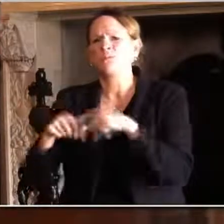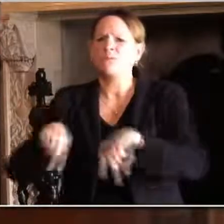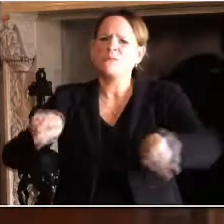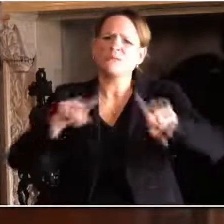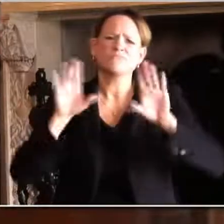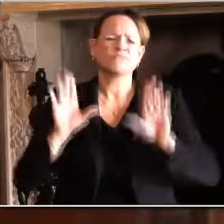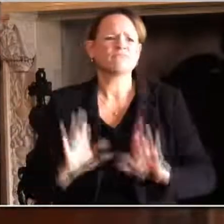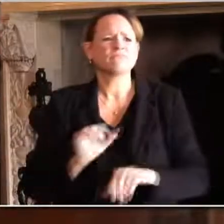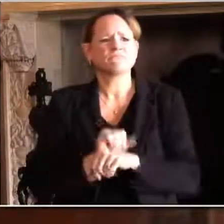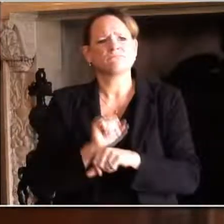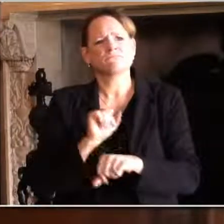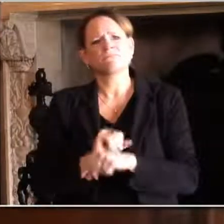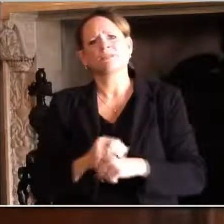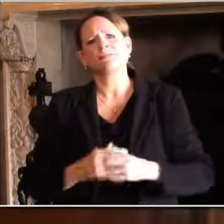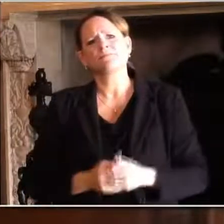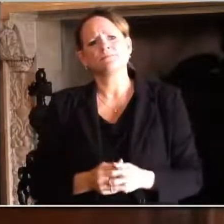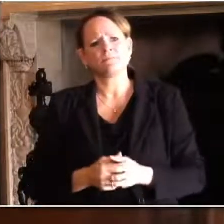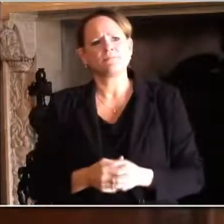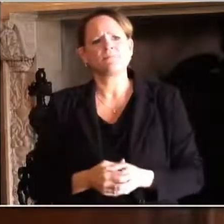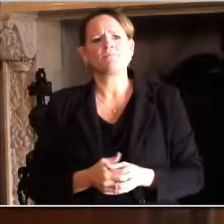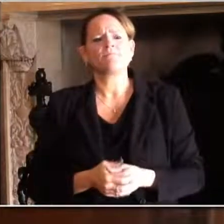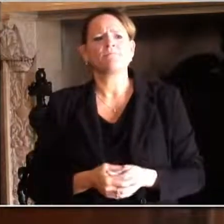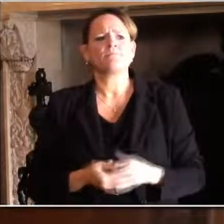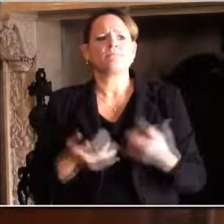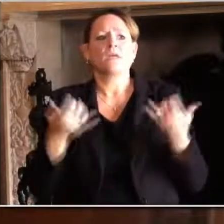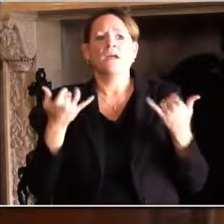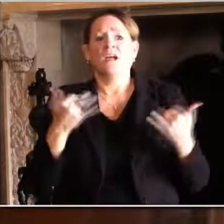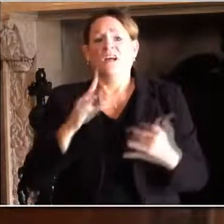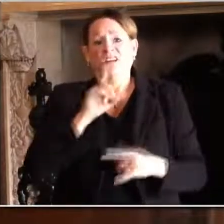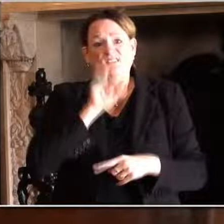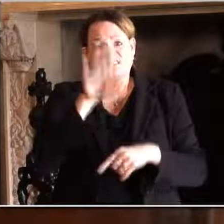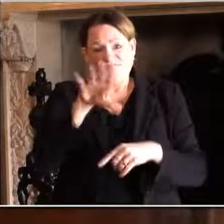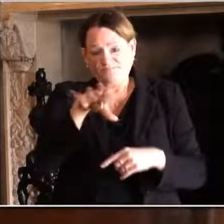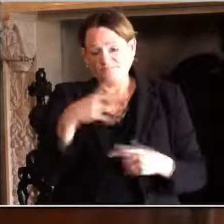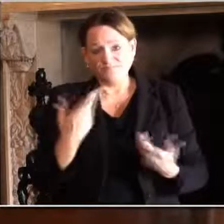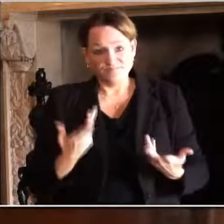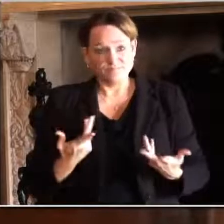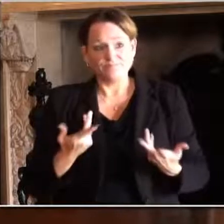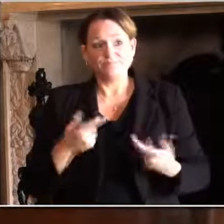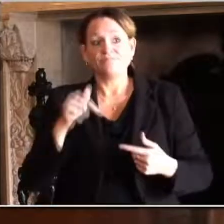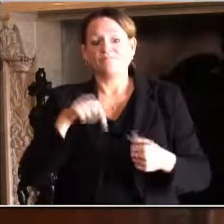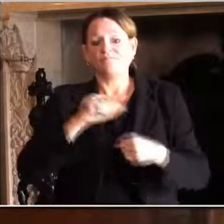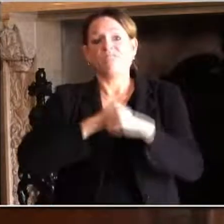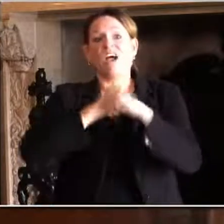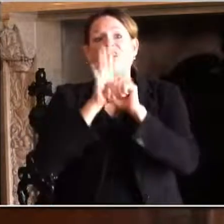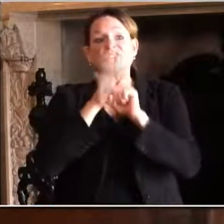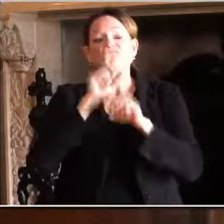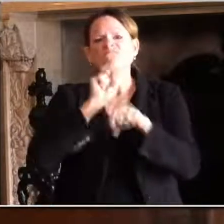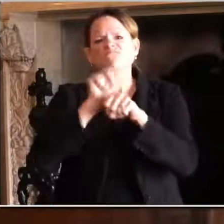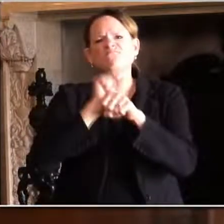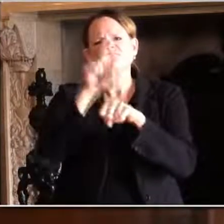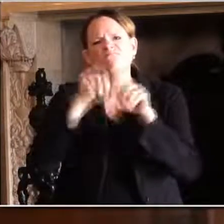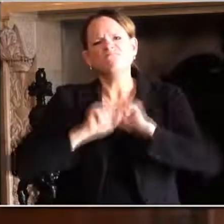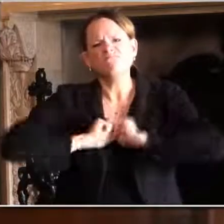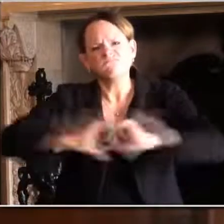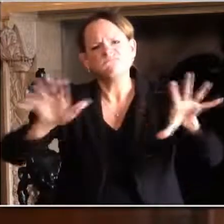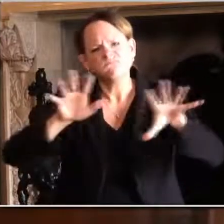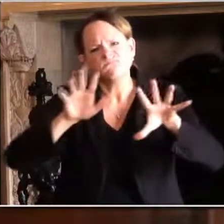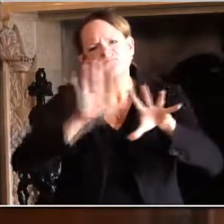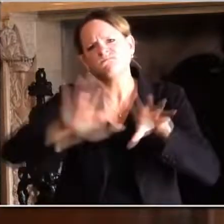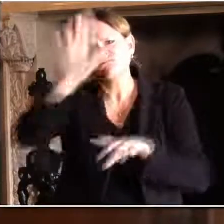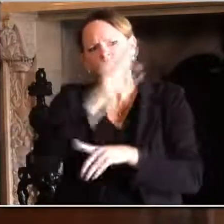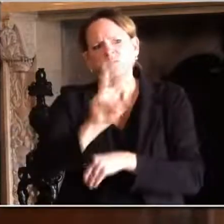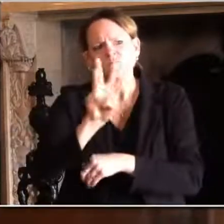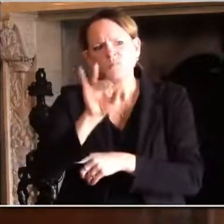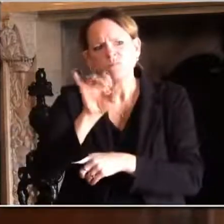that this virus doesn't care about any town, city, or county boundary. It doesn't care whether you live in the Dodge County